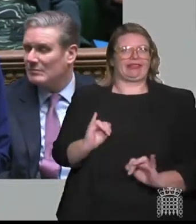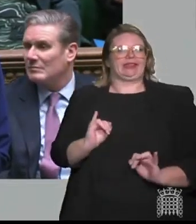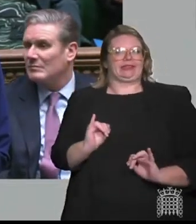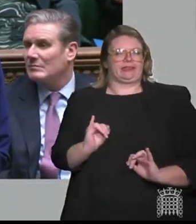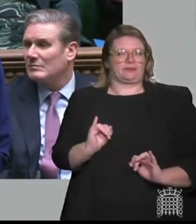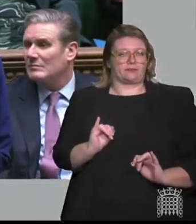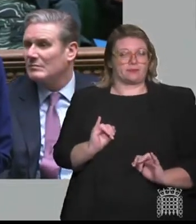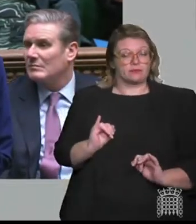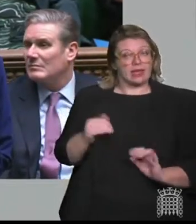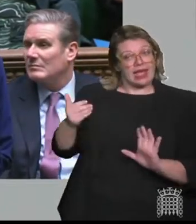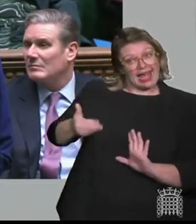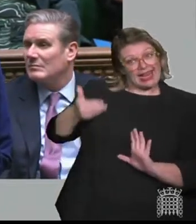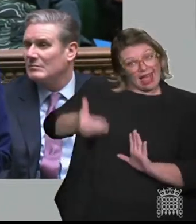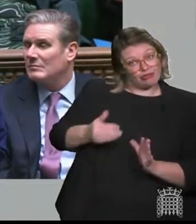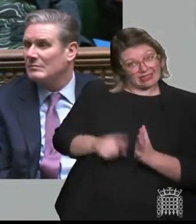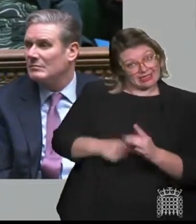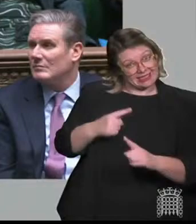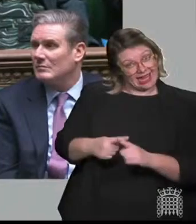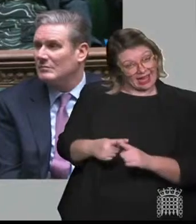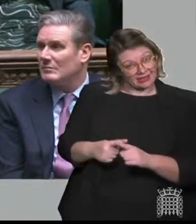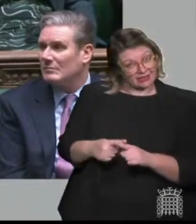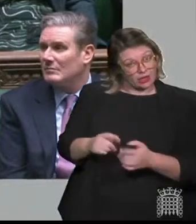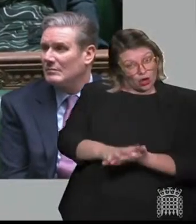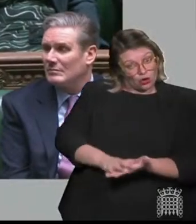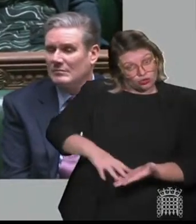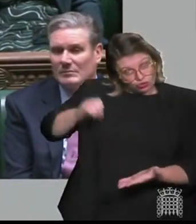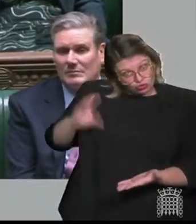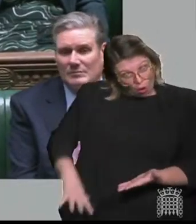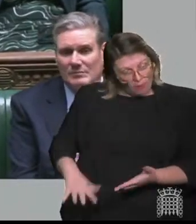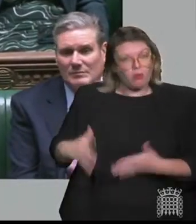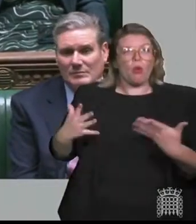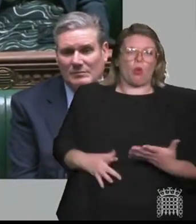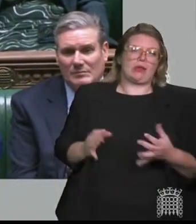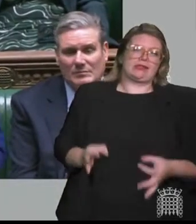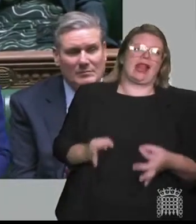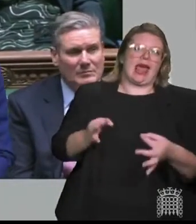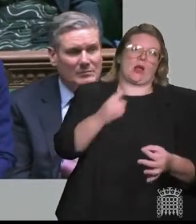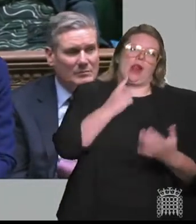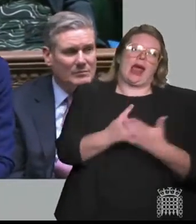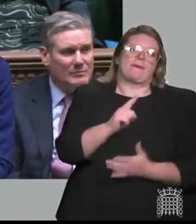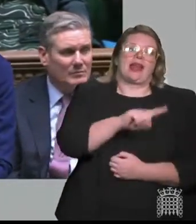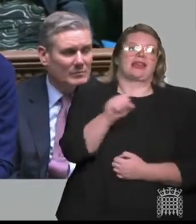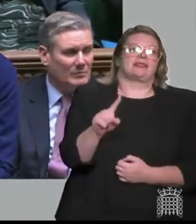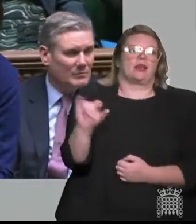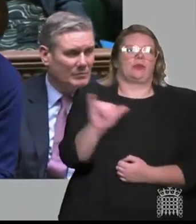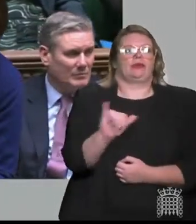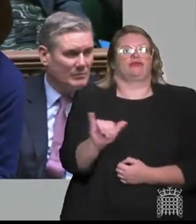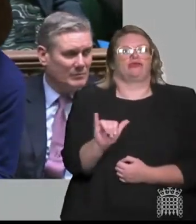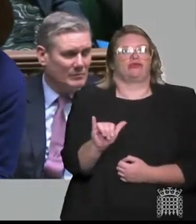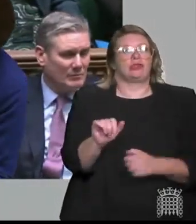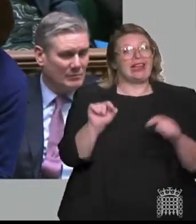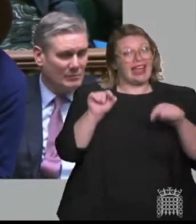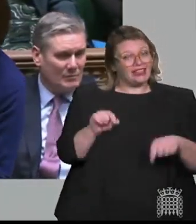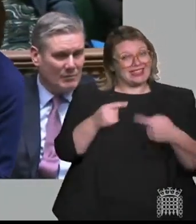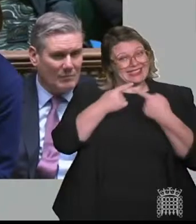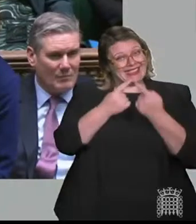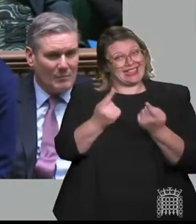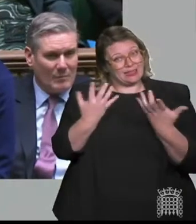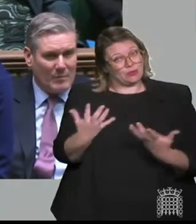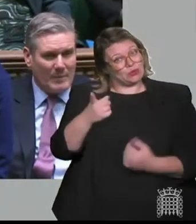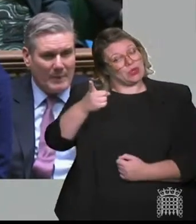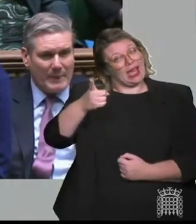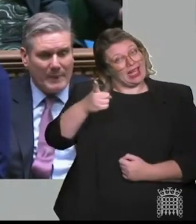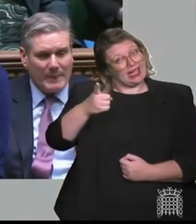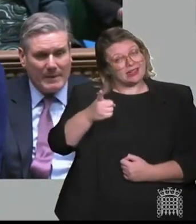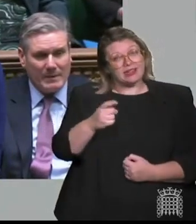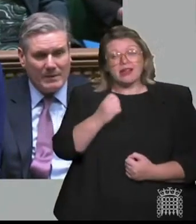inheritance tax a decision delayed or a decision abandoned? This autumn statement for growth is now the